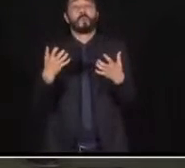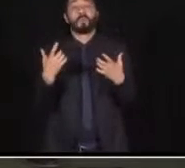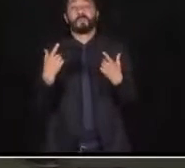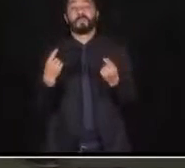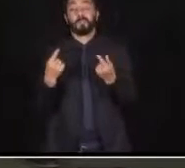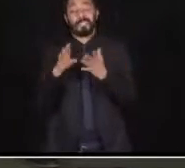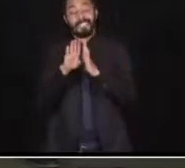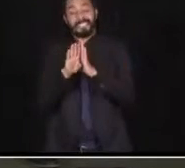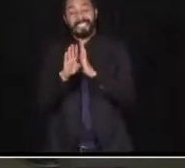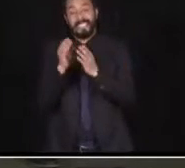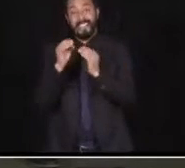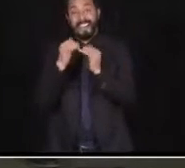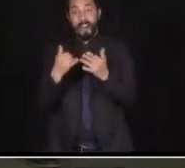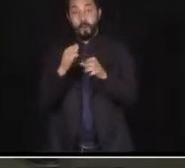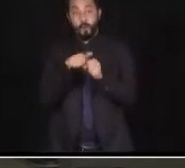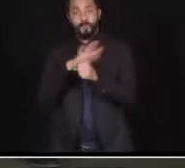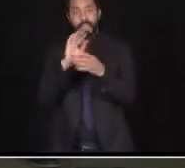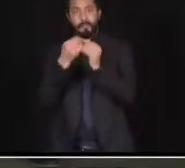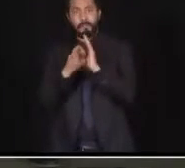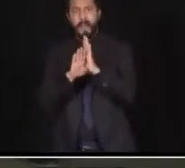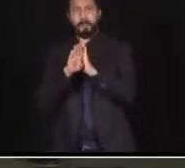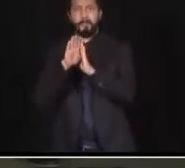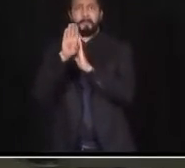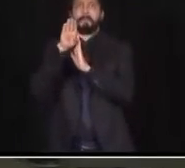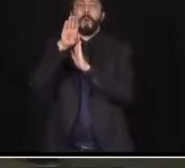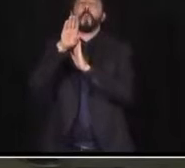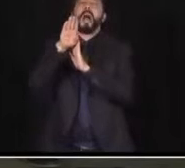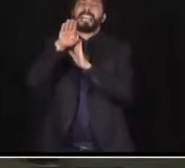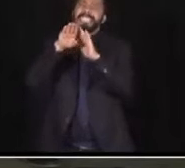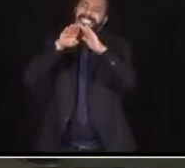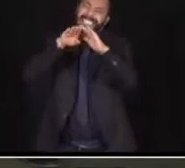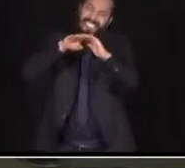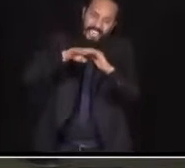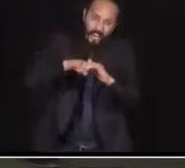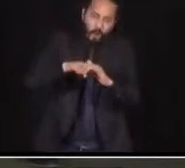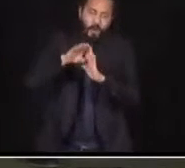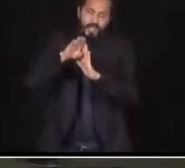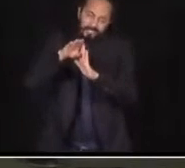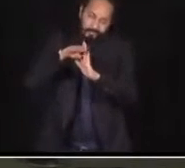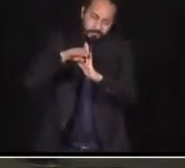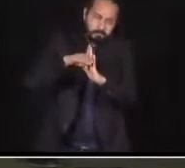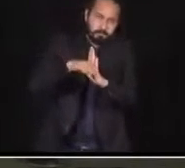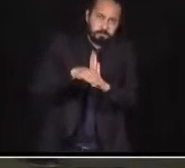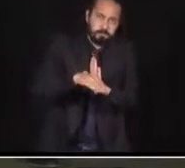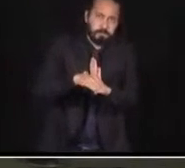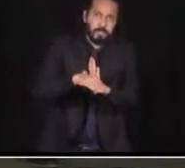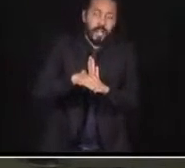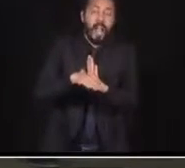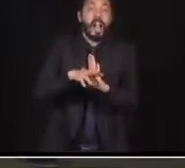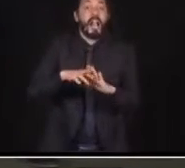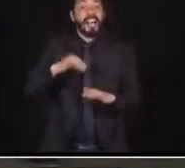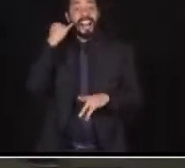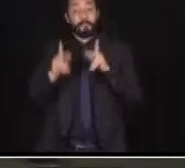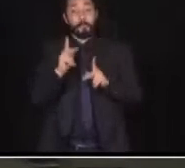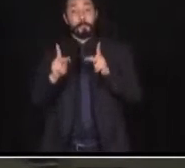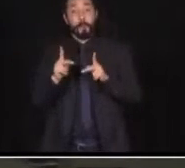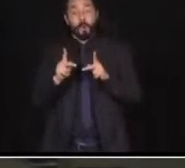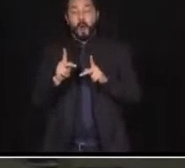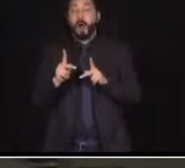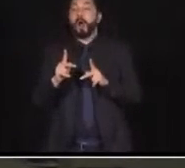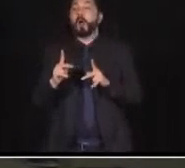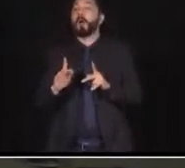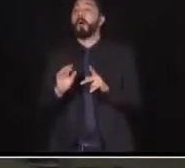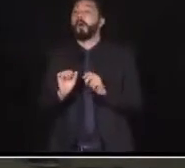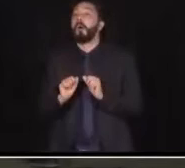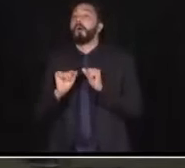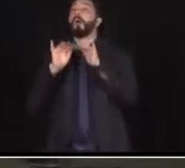numbers back down again. And if we have people traveling around outside of their own home area to get some of these services, that's going to